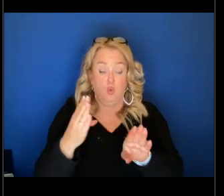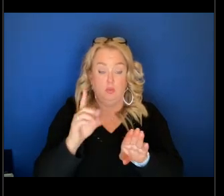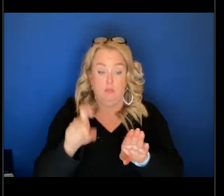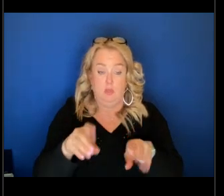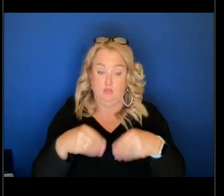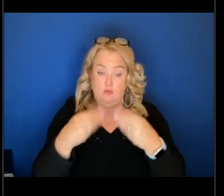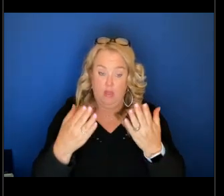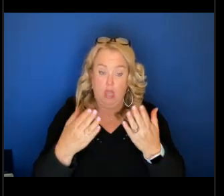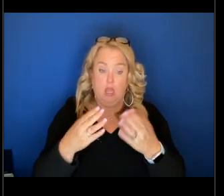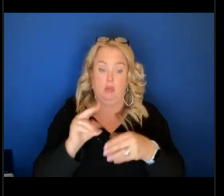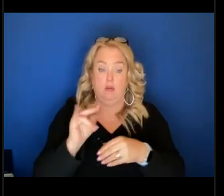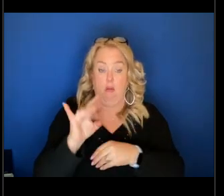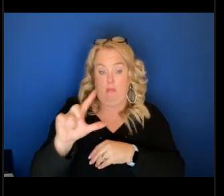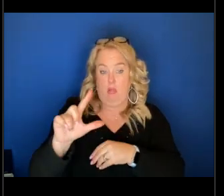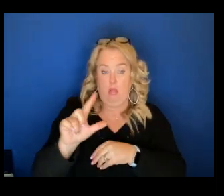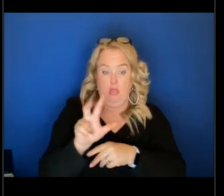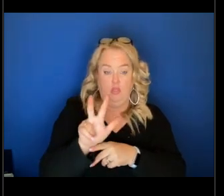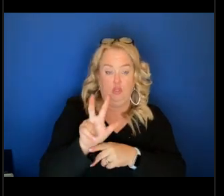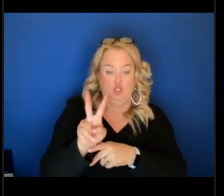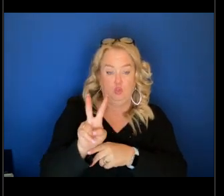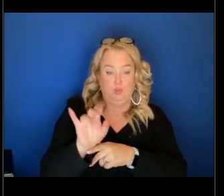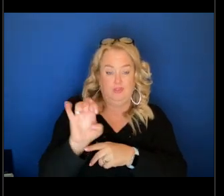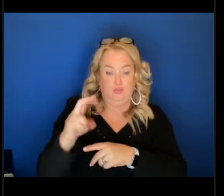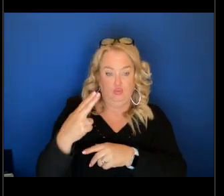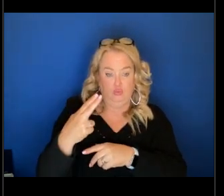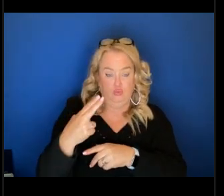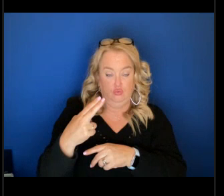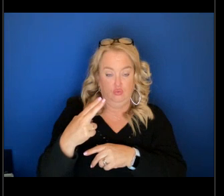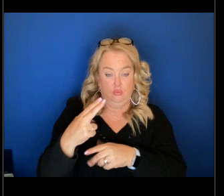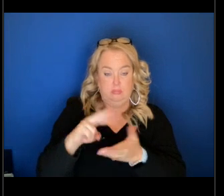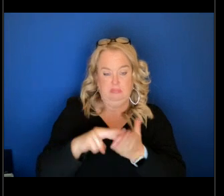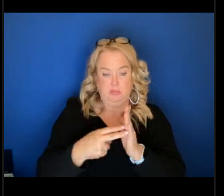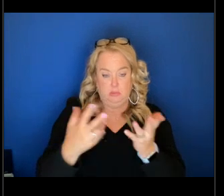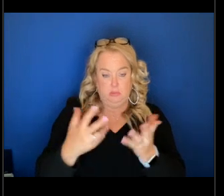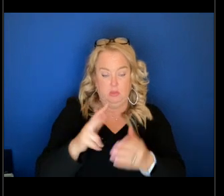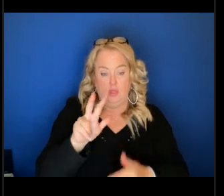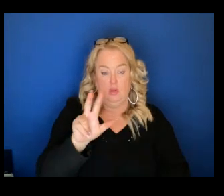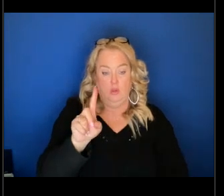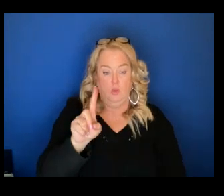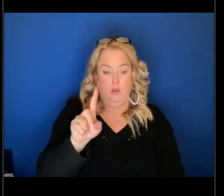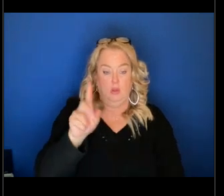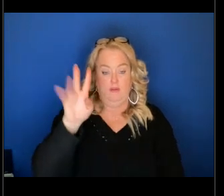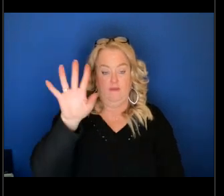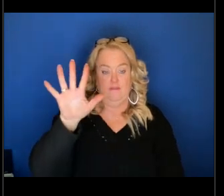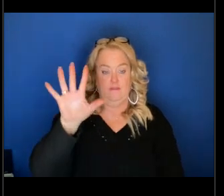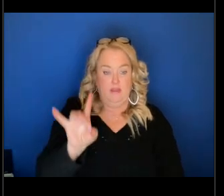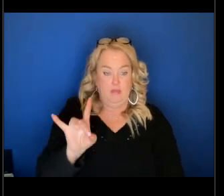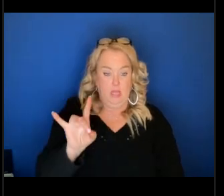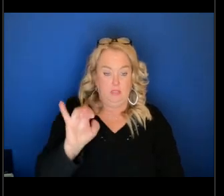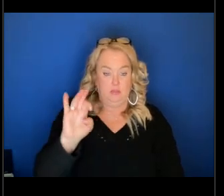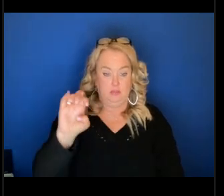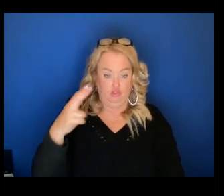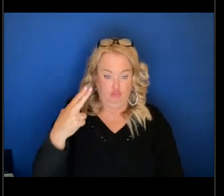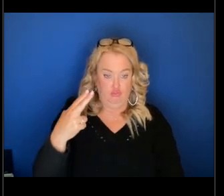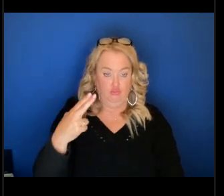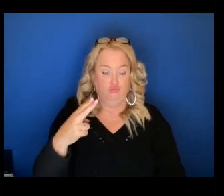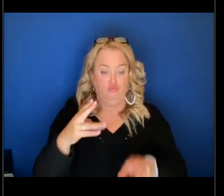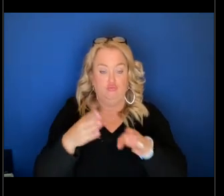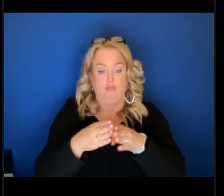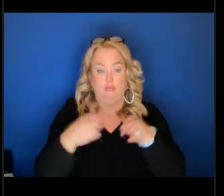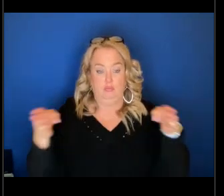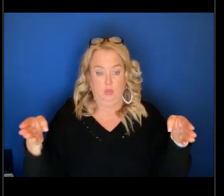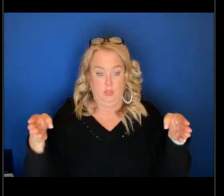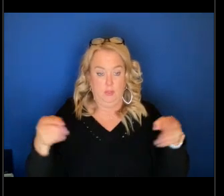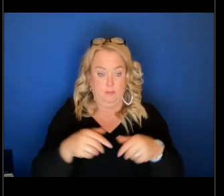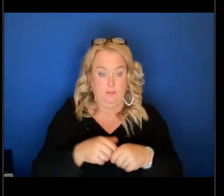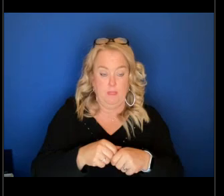provide a nominal 32 inch, which is 31 5/8 of an inch of clear